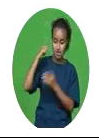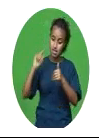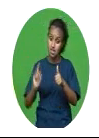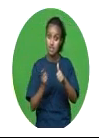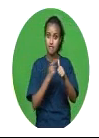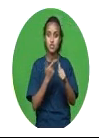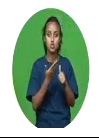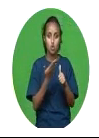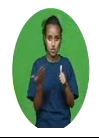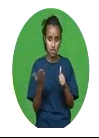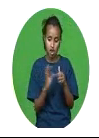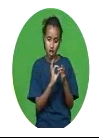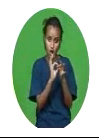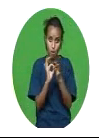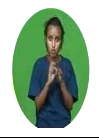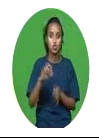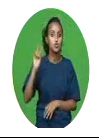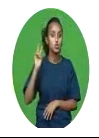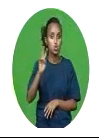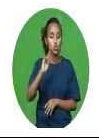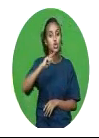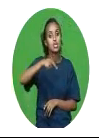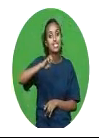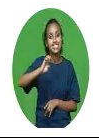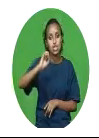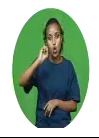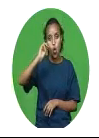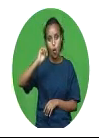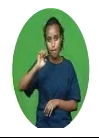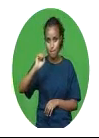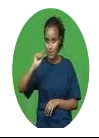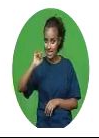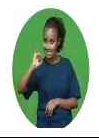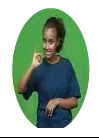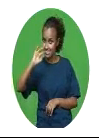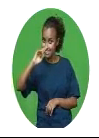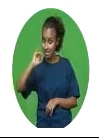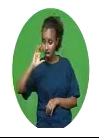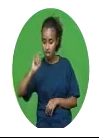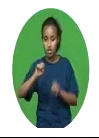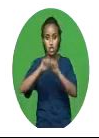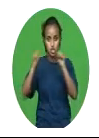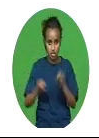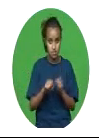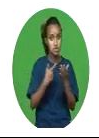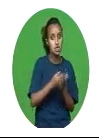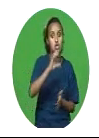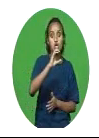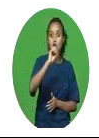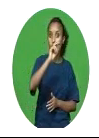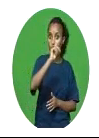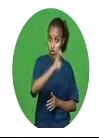first object is composed of two geometrical shapes. These are cone and